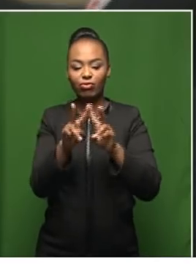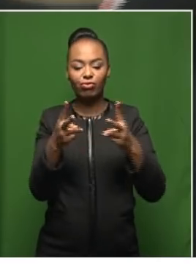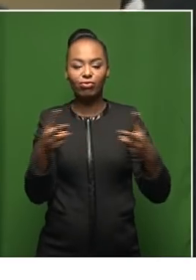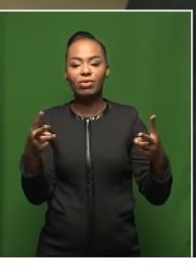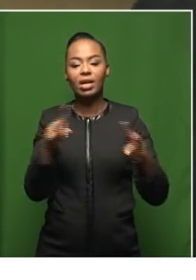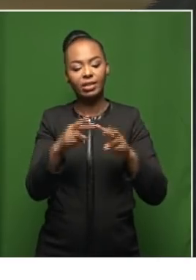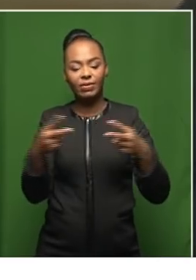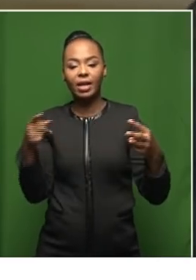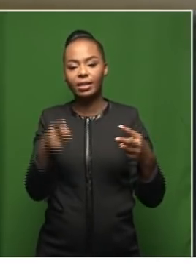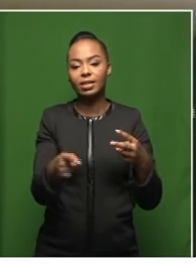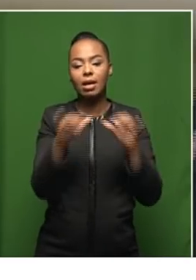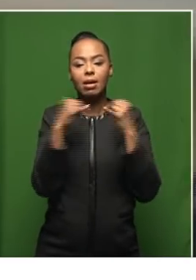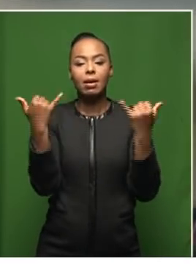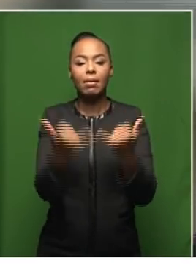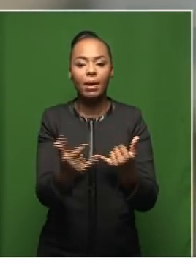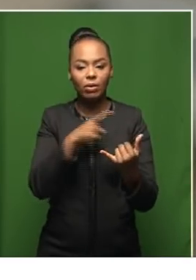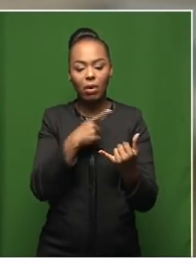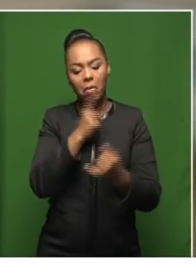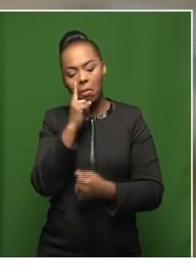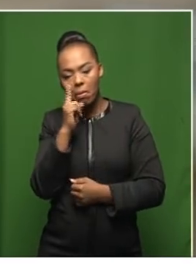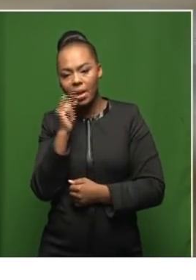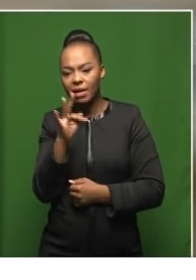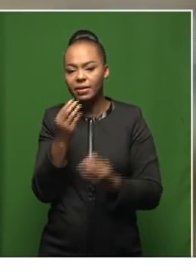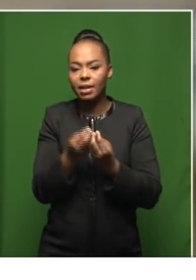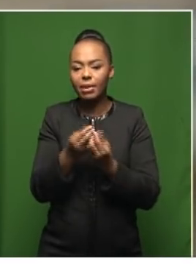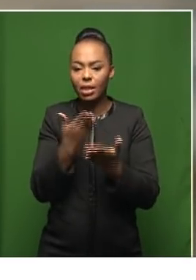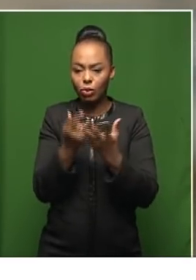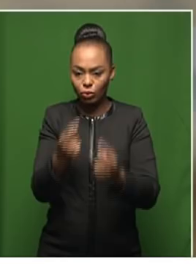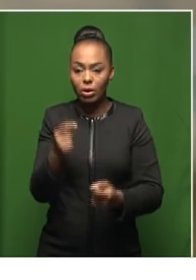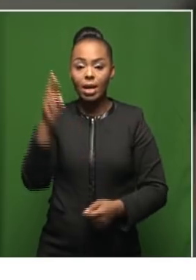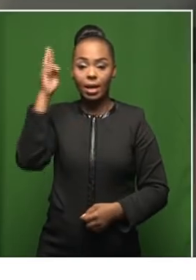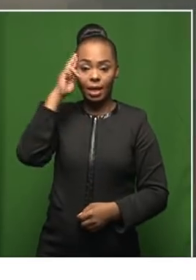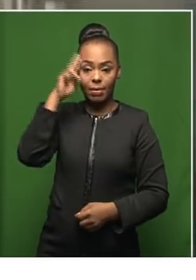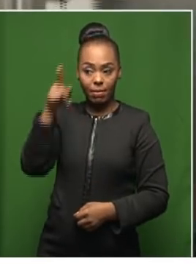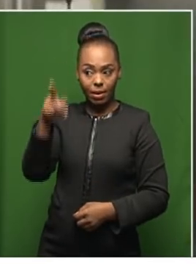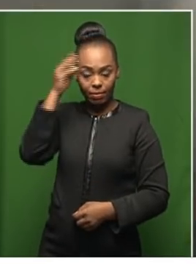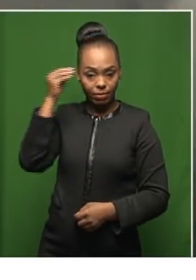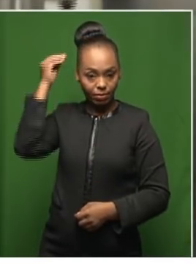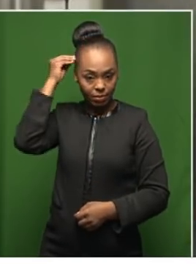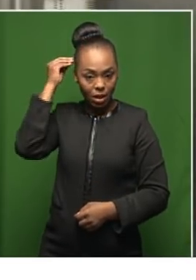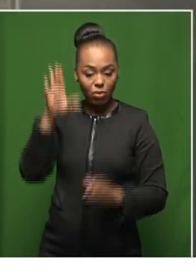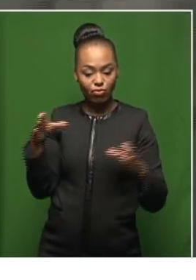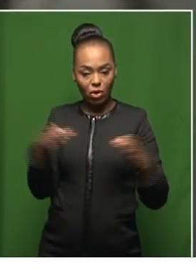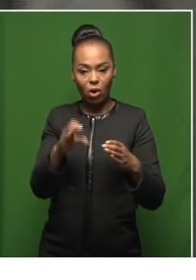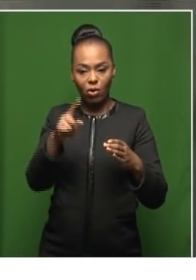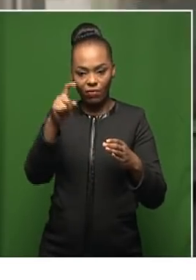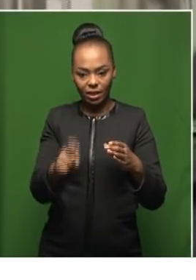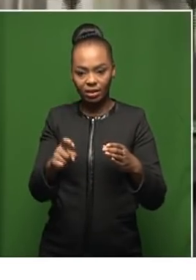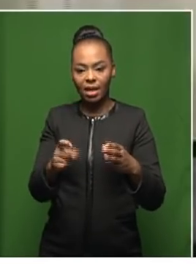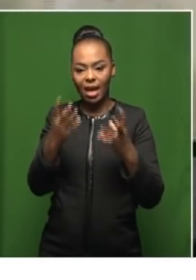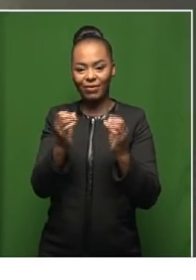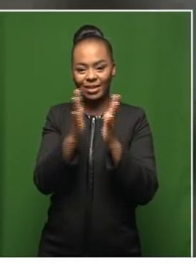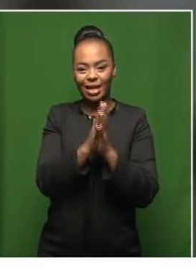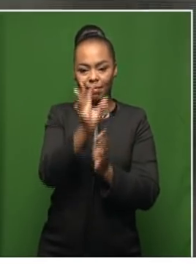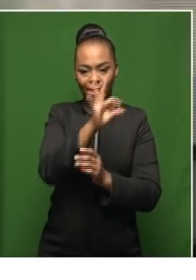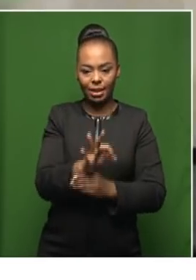to see whether in fact there was anything that we could be able to do. Just remember that the COVAX facility was covering the first 10%, and we needed